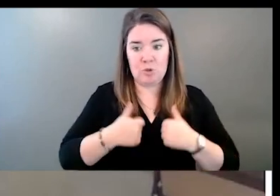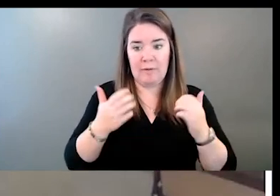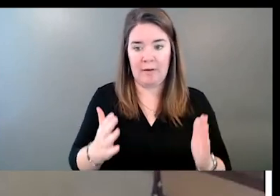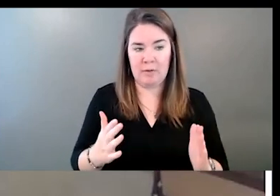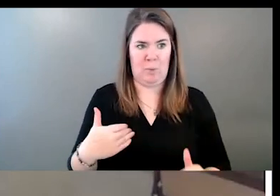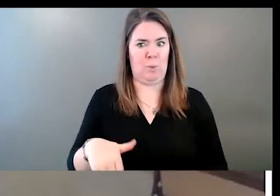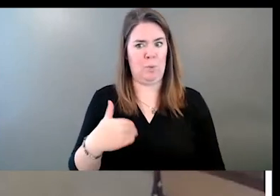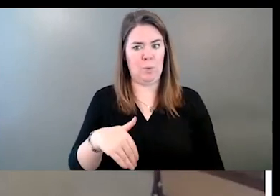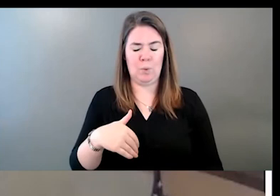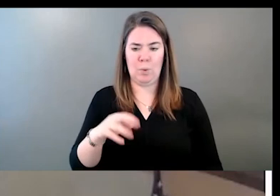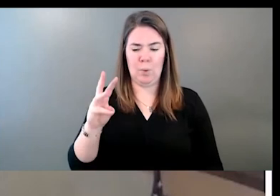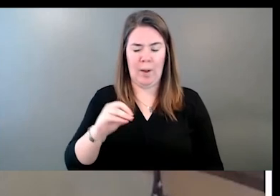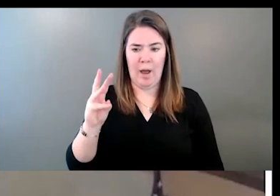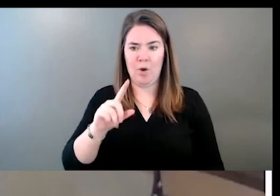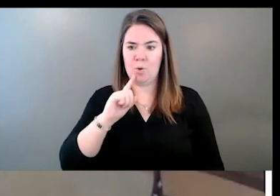great ROI.